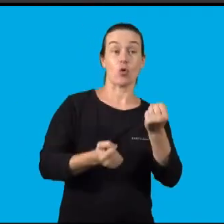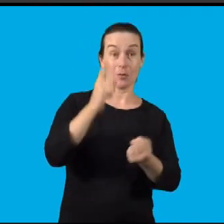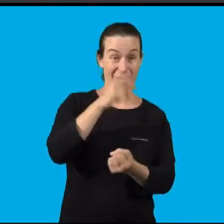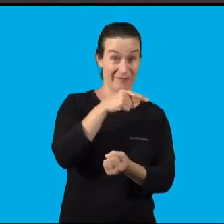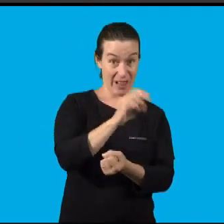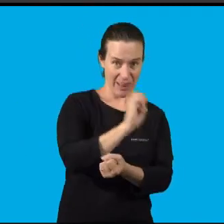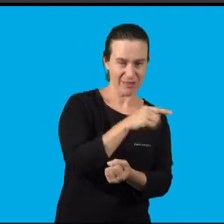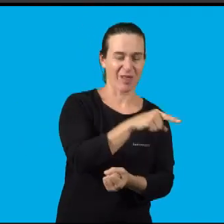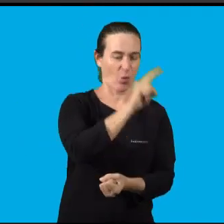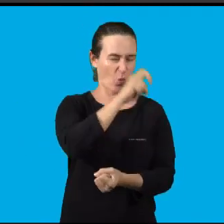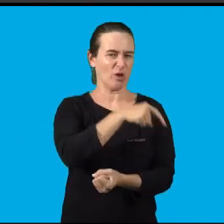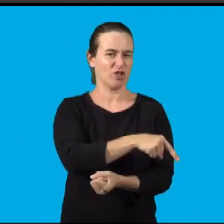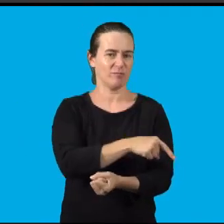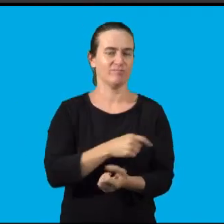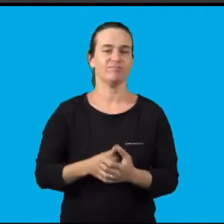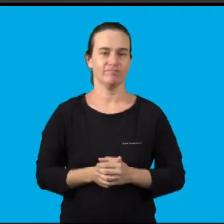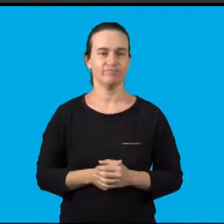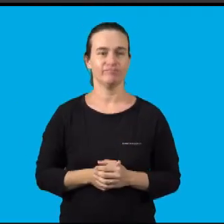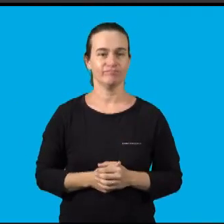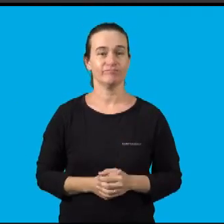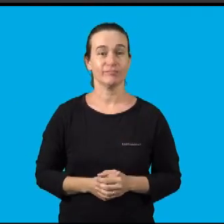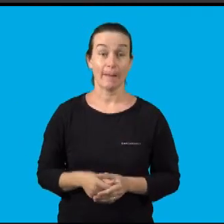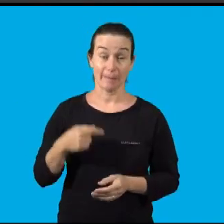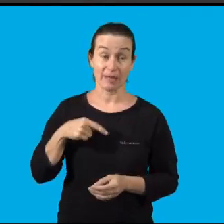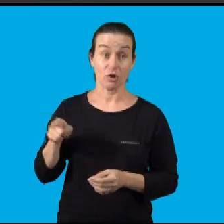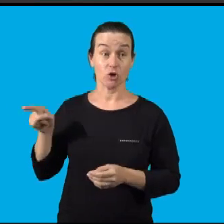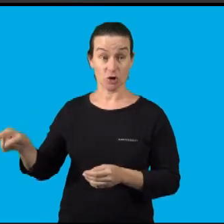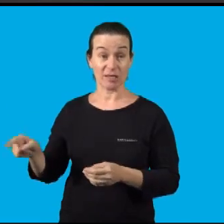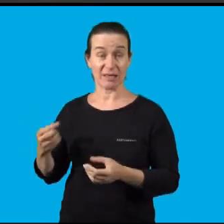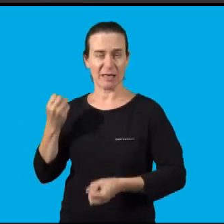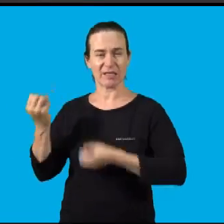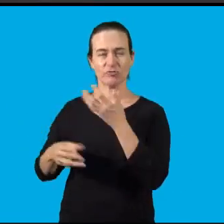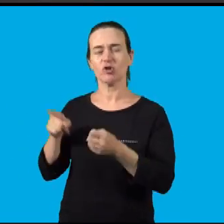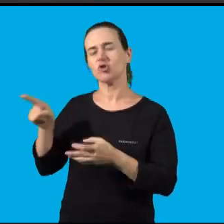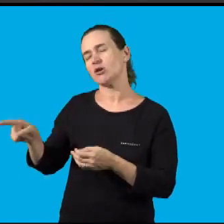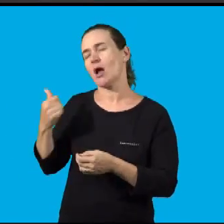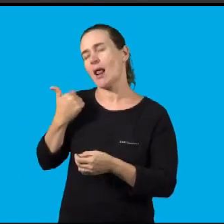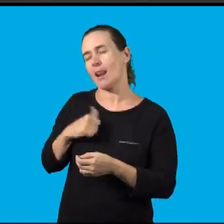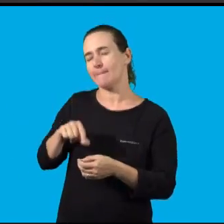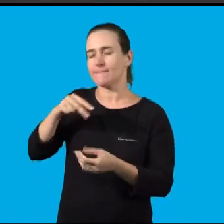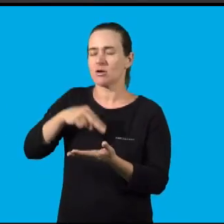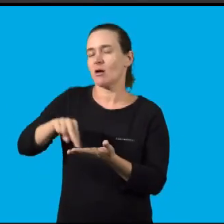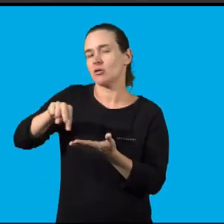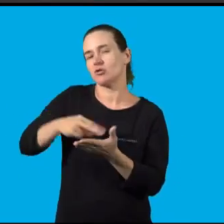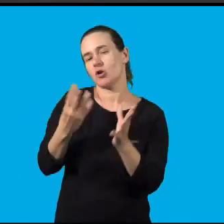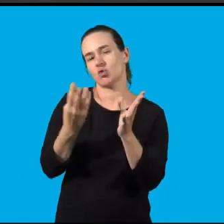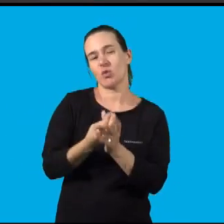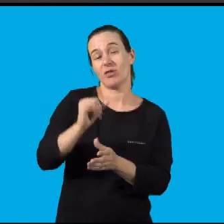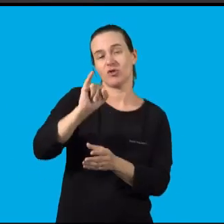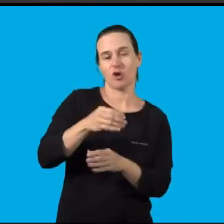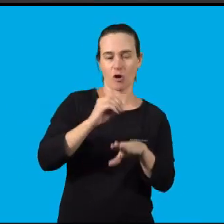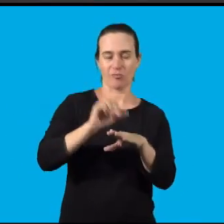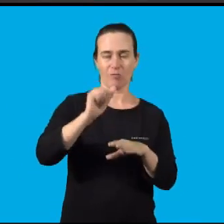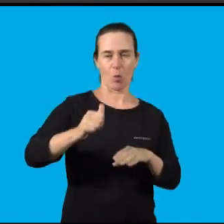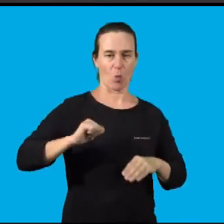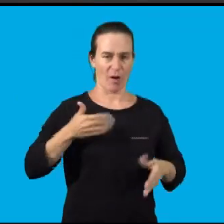Elizabeth is a witch. Abigail's intentions are revealed as she expresses her wish to dance with John on